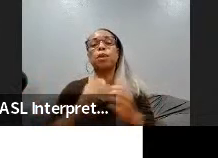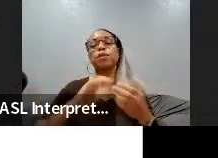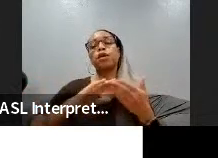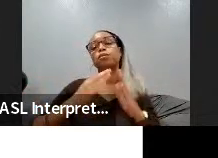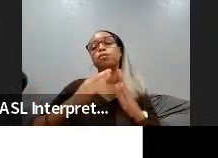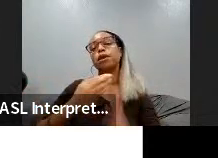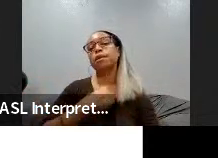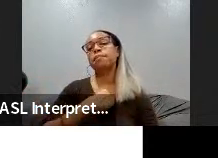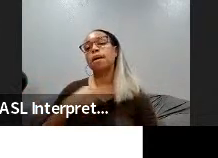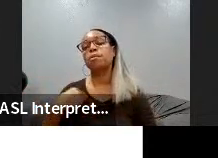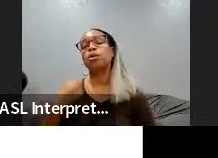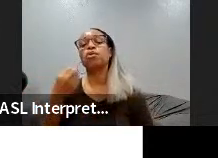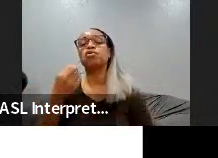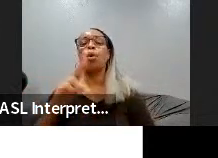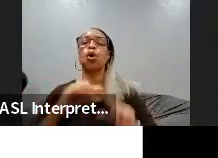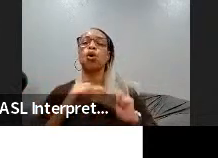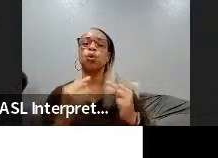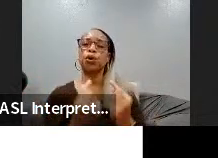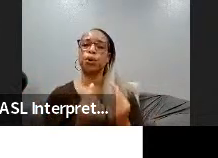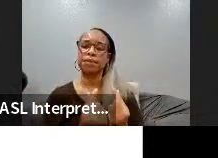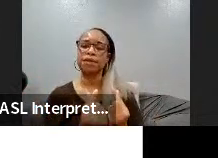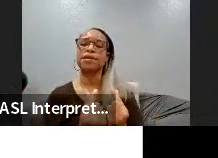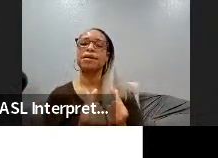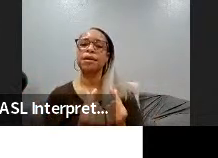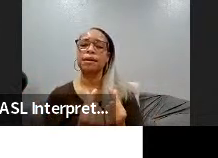or community groups and